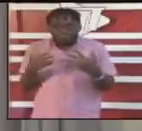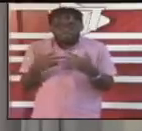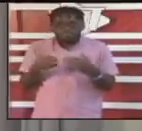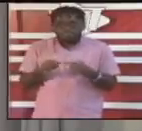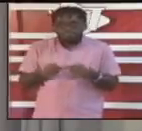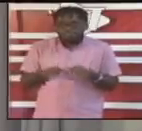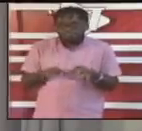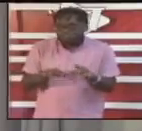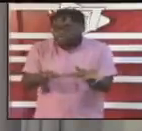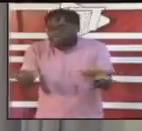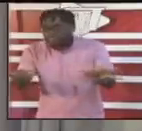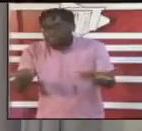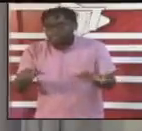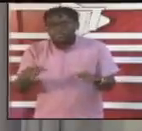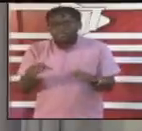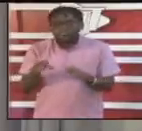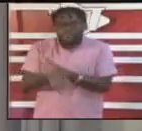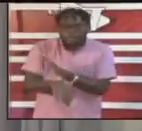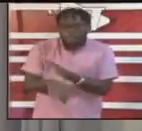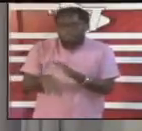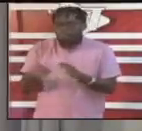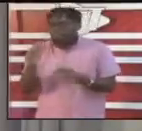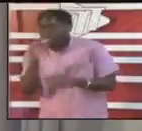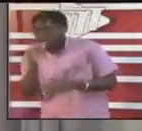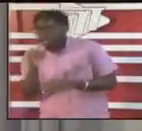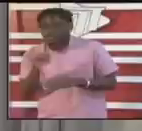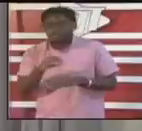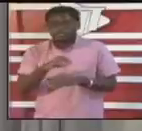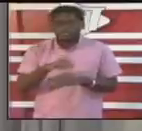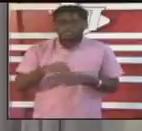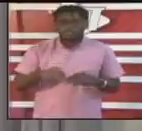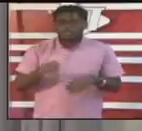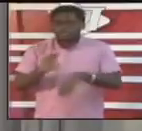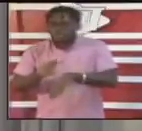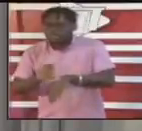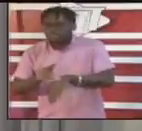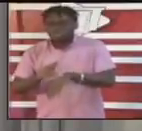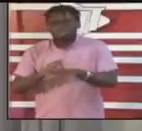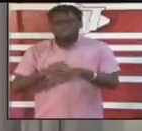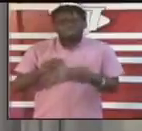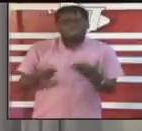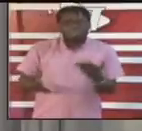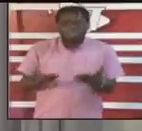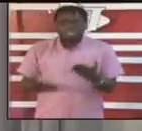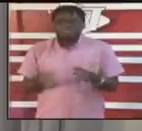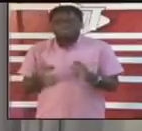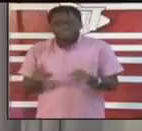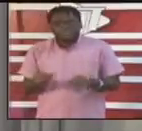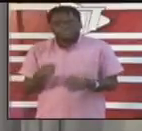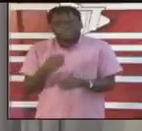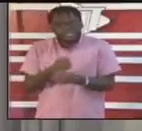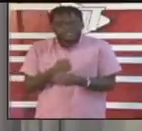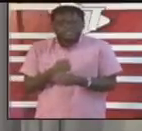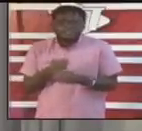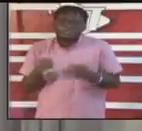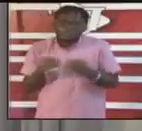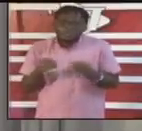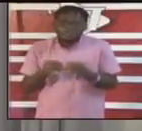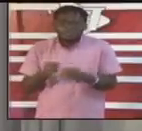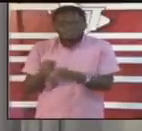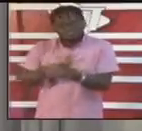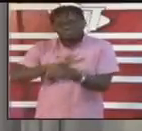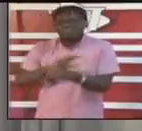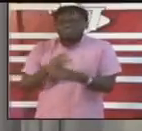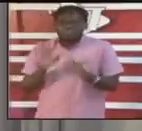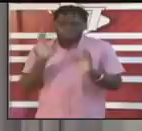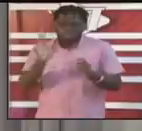bars. So outdoors, your chances of contracting COVID or any other viral infection, and the CMO can back me up